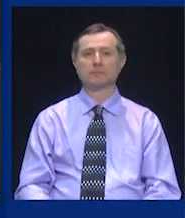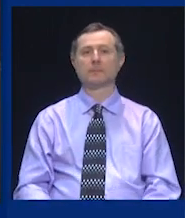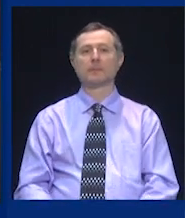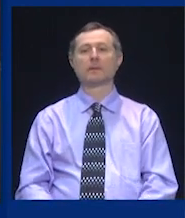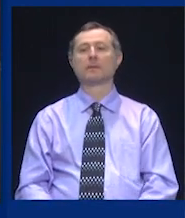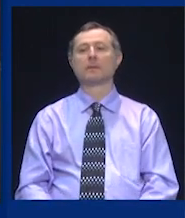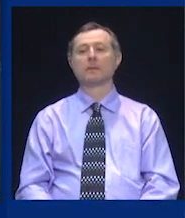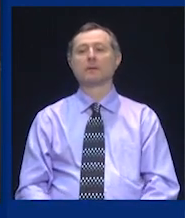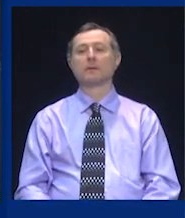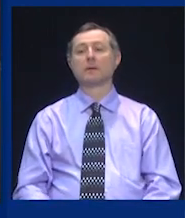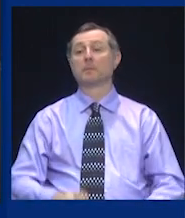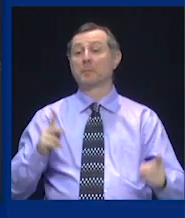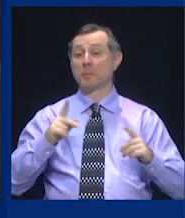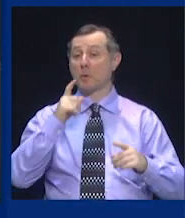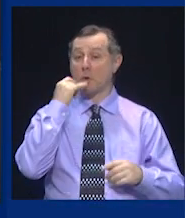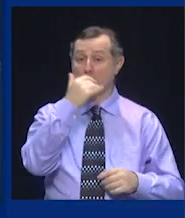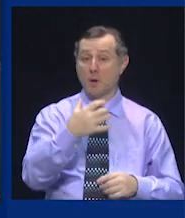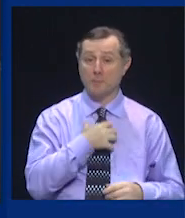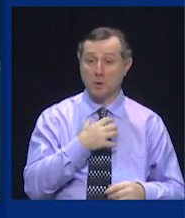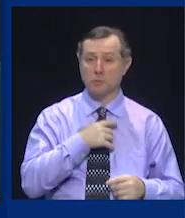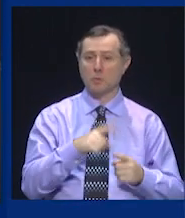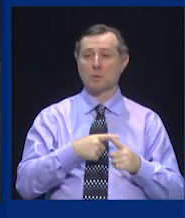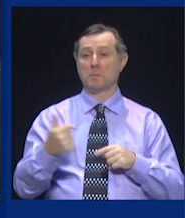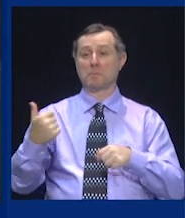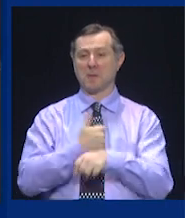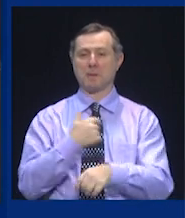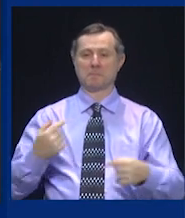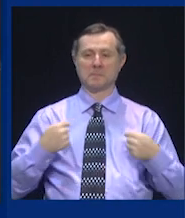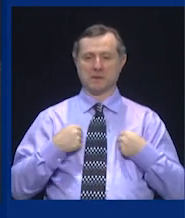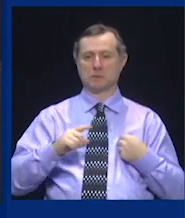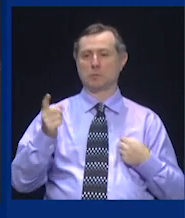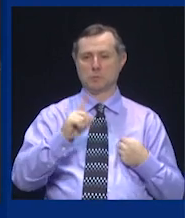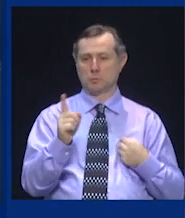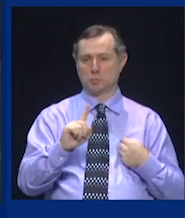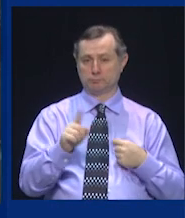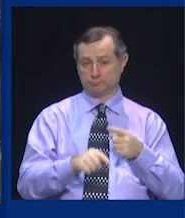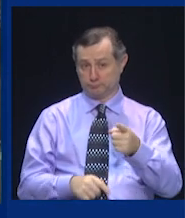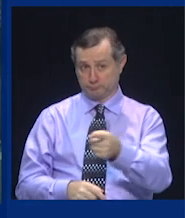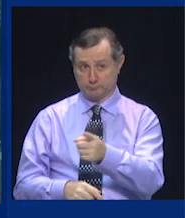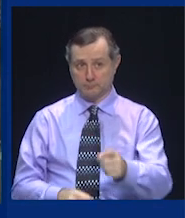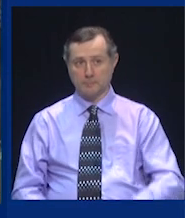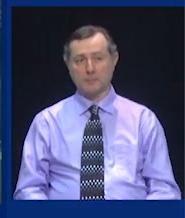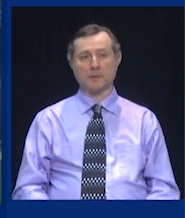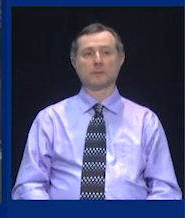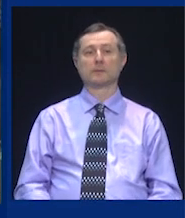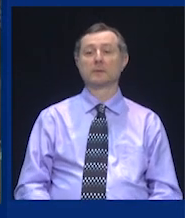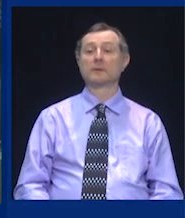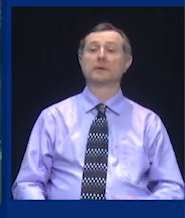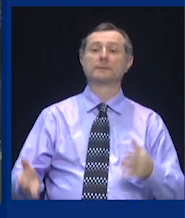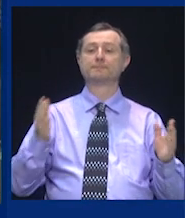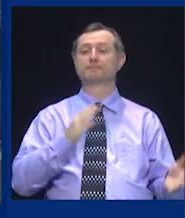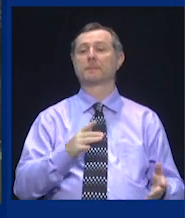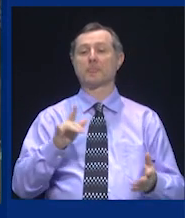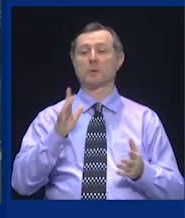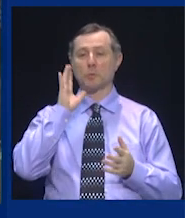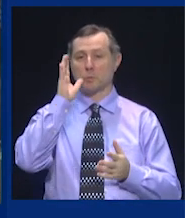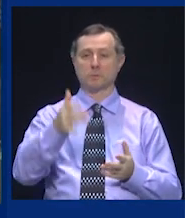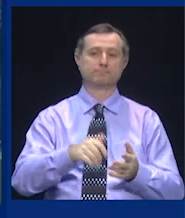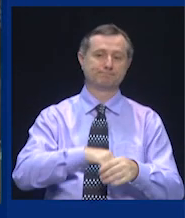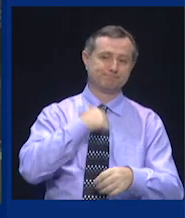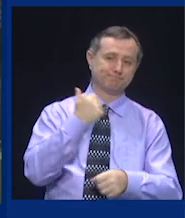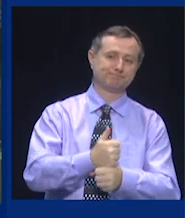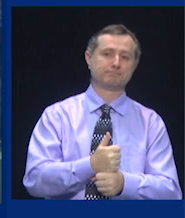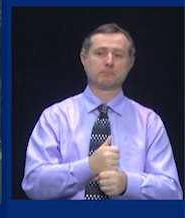don't say, the governor made me do it. So thank them for that. We're also facilitating the testing. We're opening